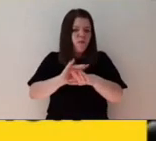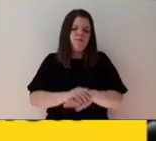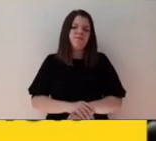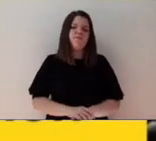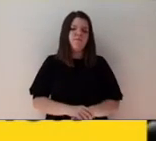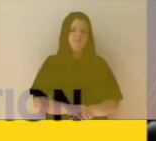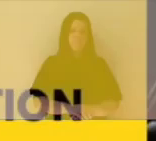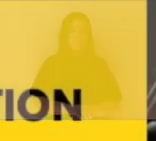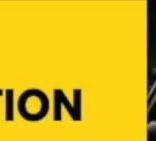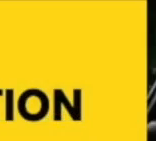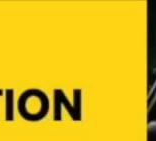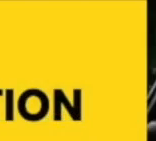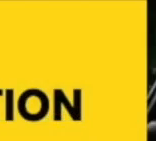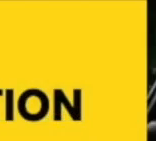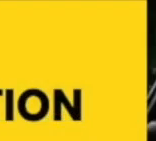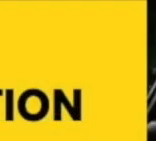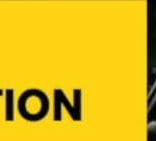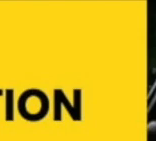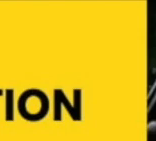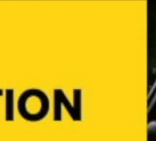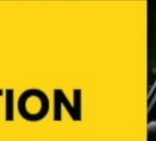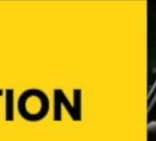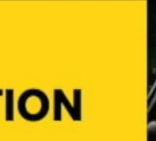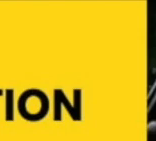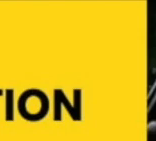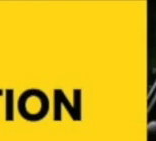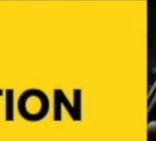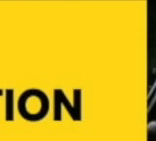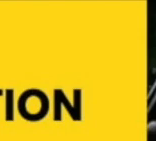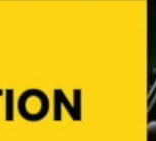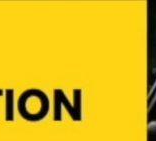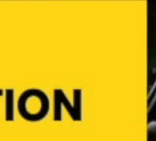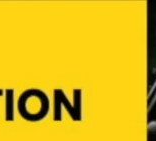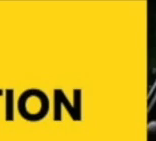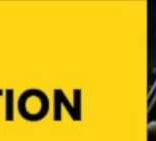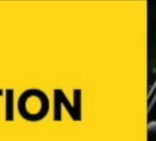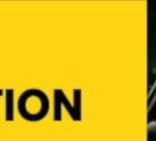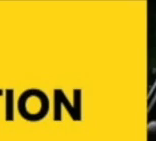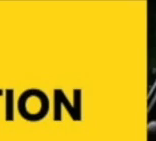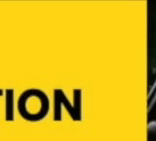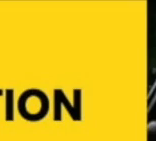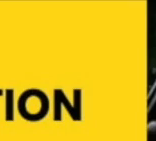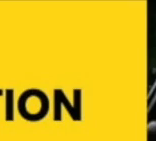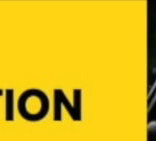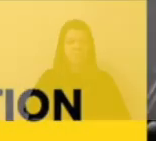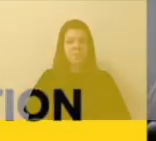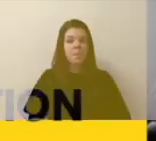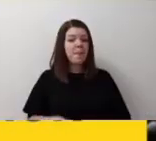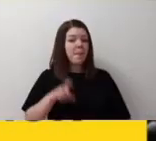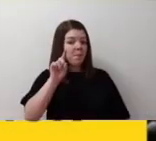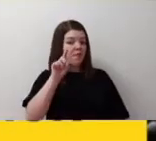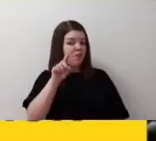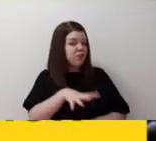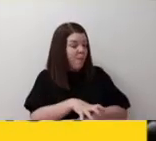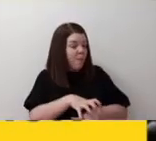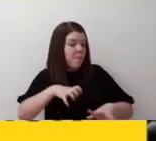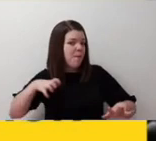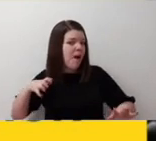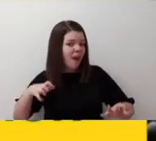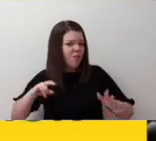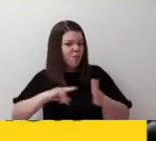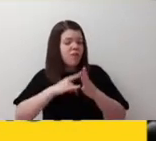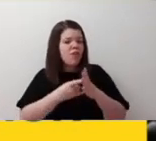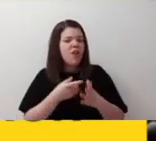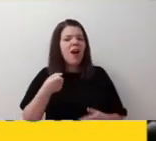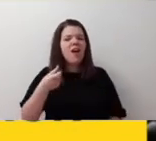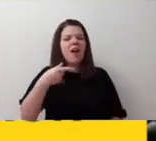A lot of teachers are not trained in agile methodologies, nor do they have knowledge of what they are in themselves, but there